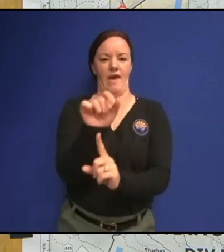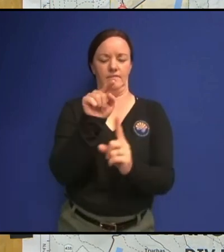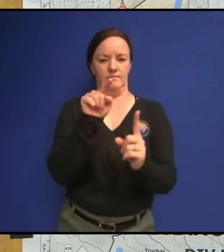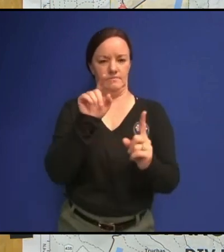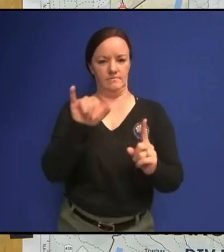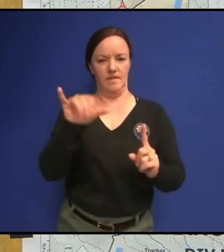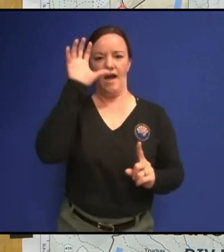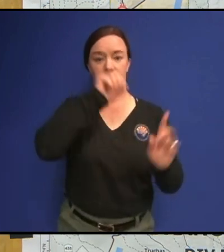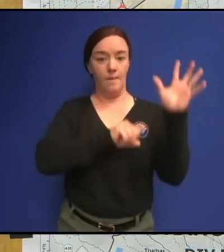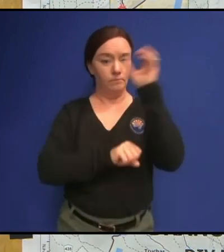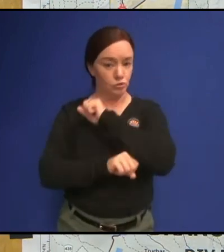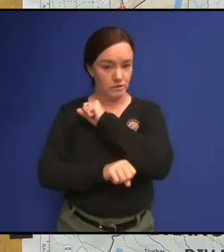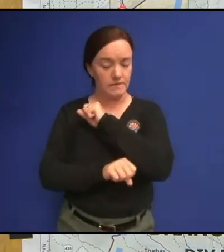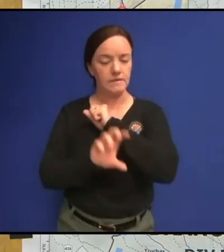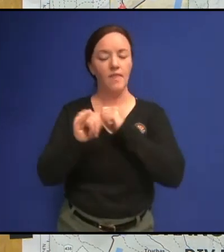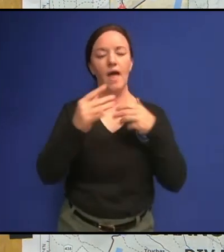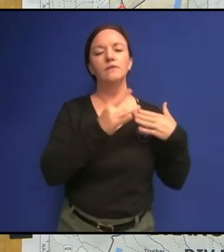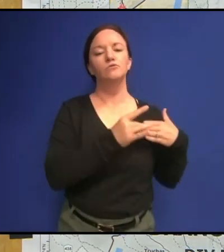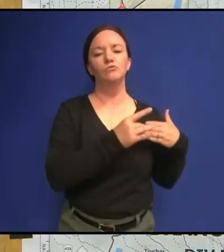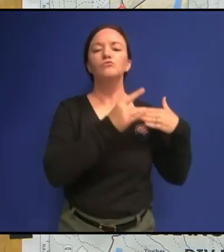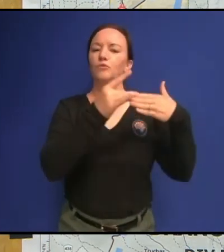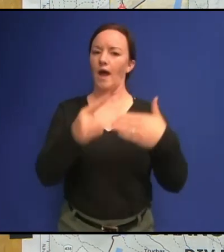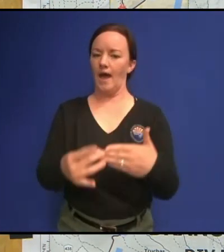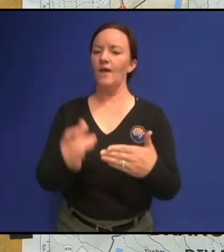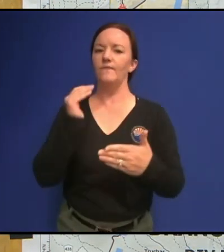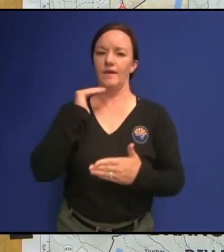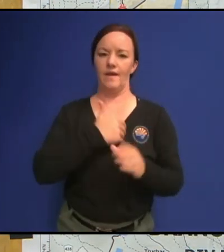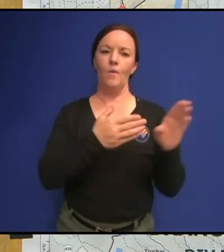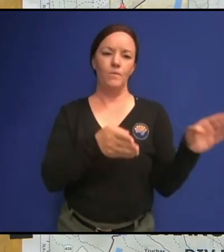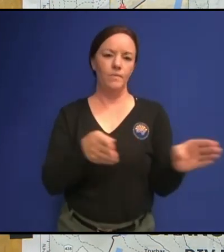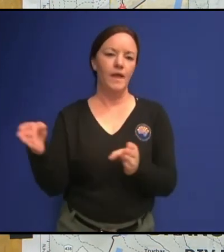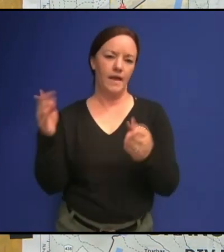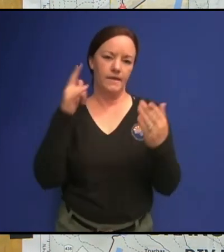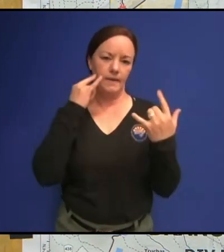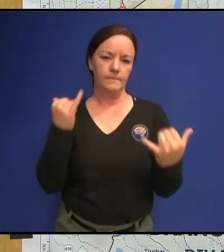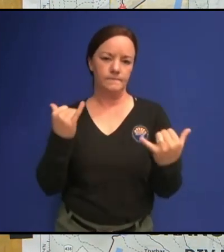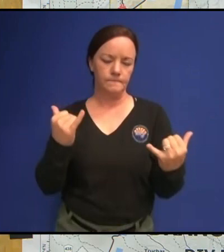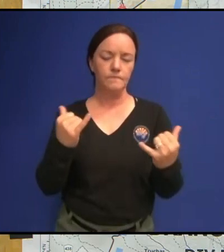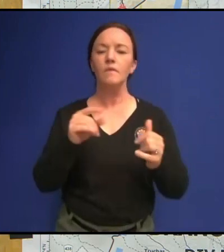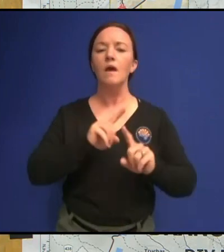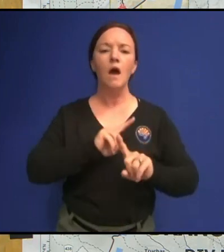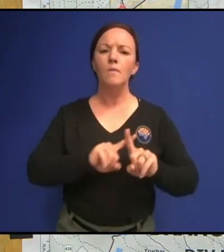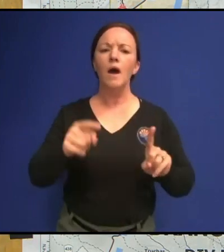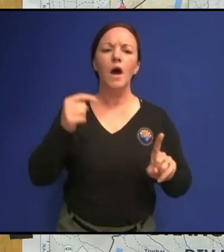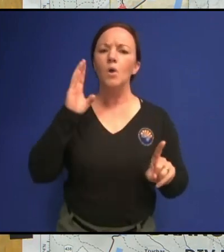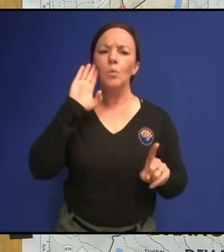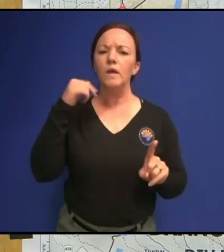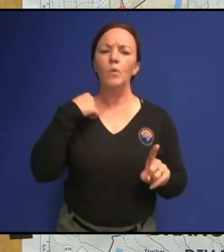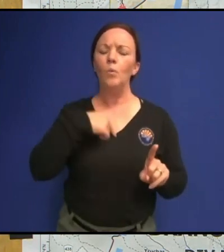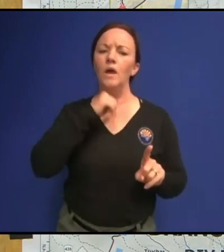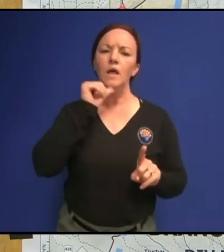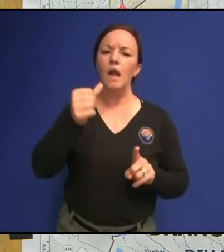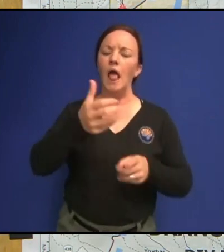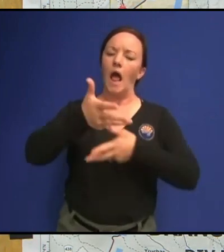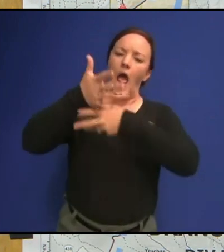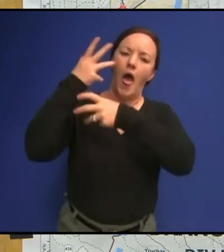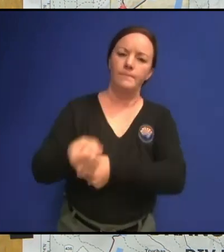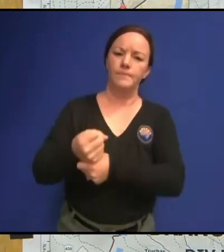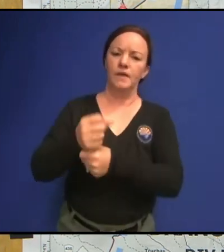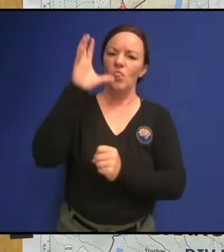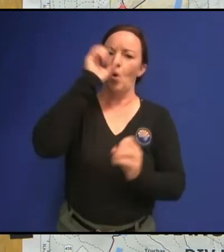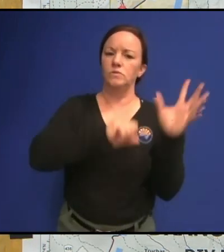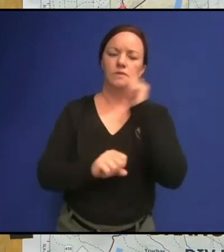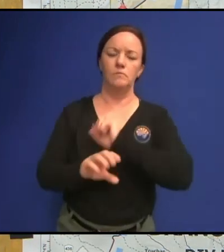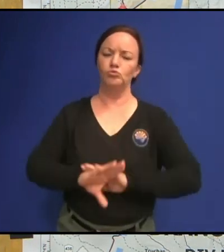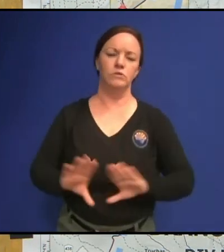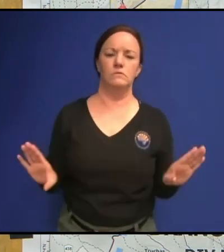drive part of our planning, but we're not going to hang our hats on those assumptions being true. Anybody's lived here for very long